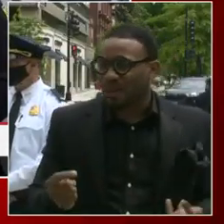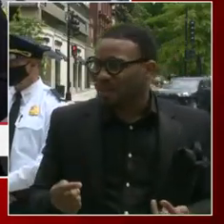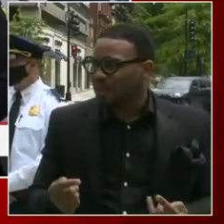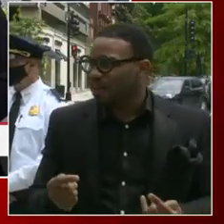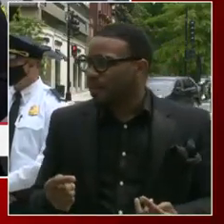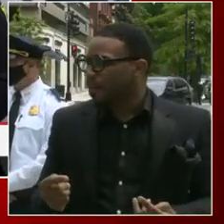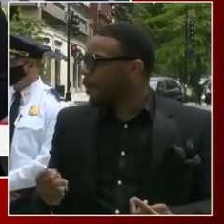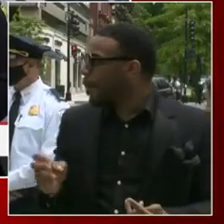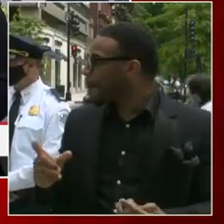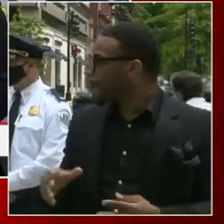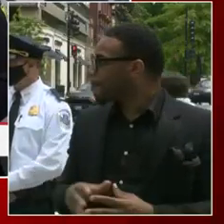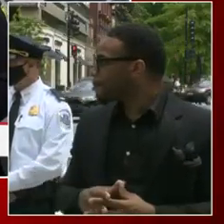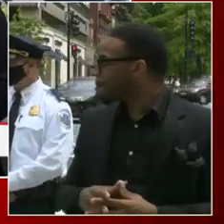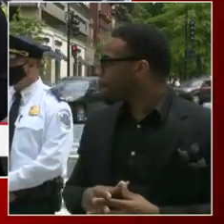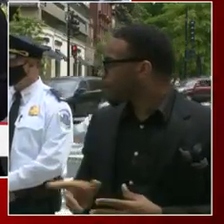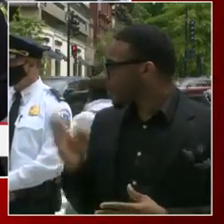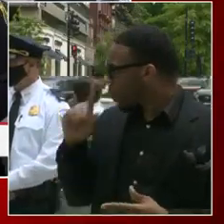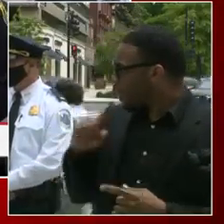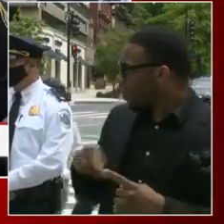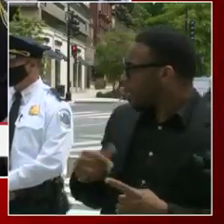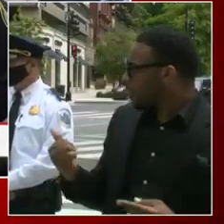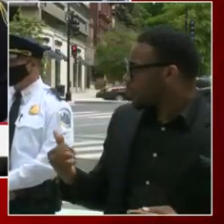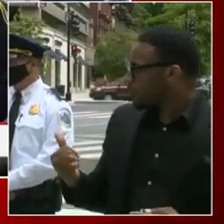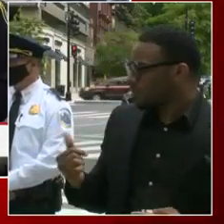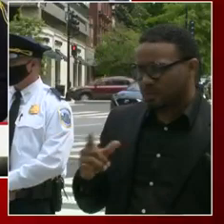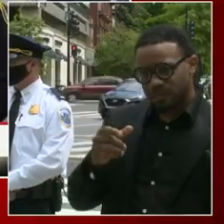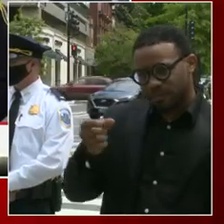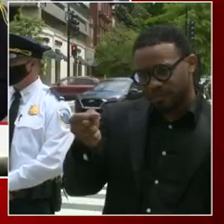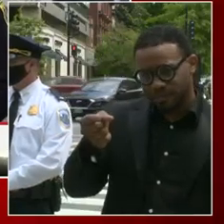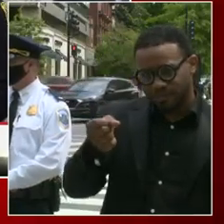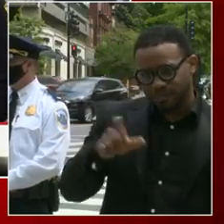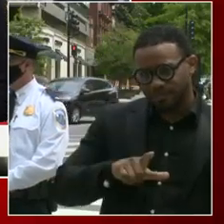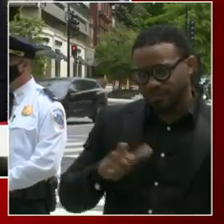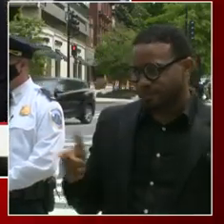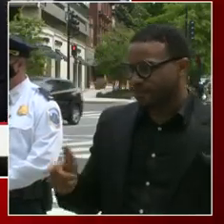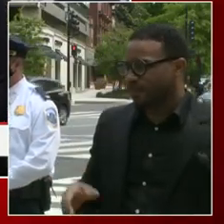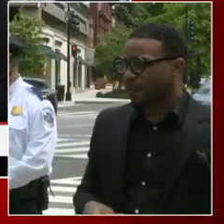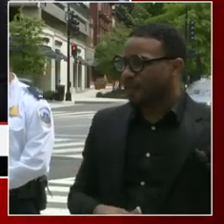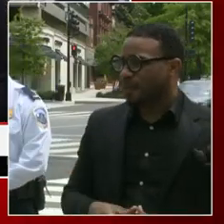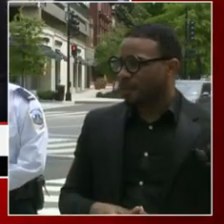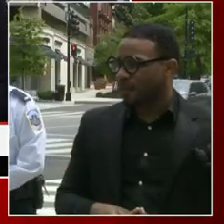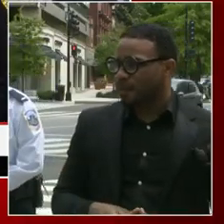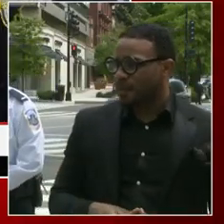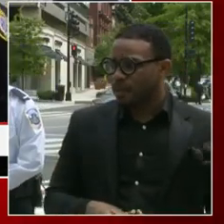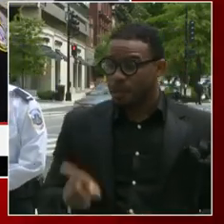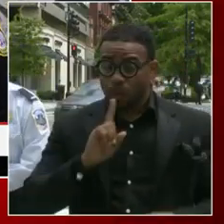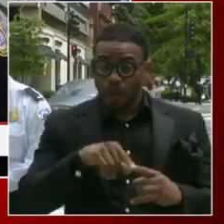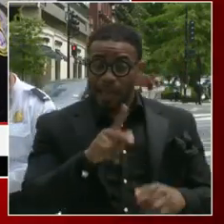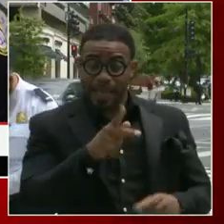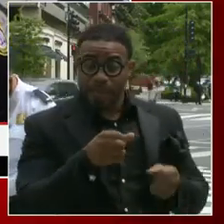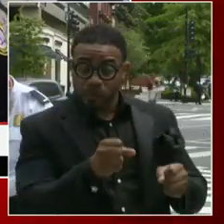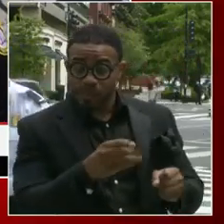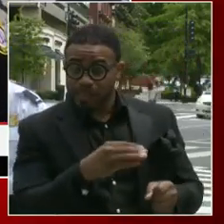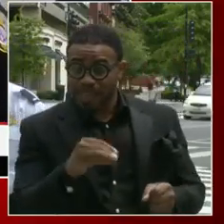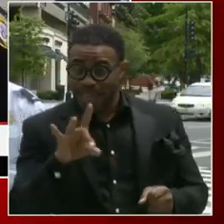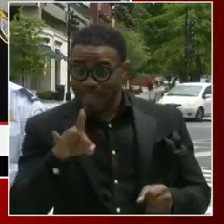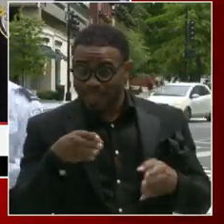know big the changes? Intersection he's talking about? Can, uh, Street and